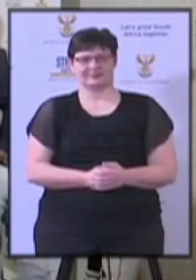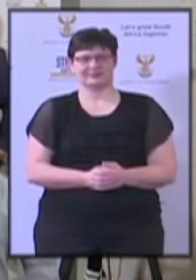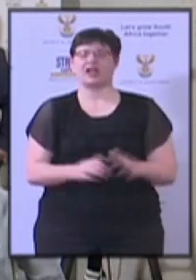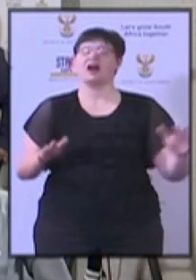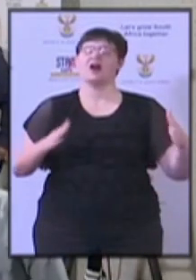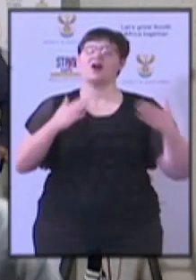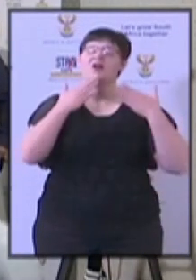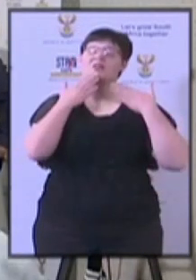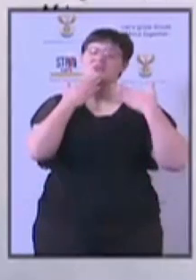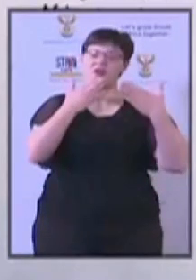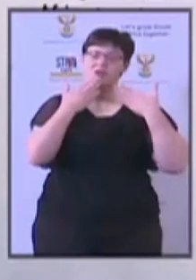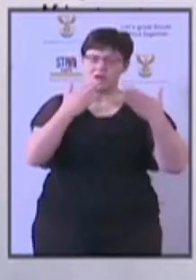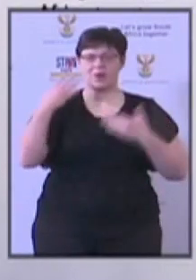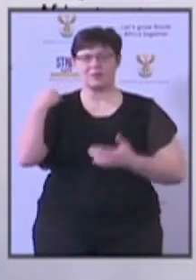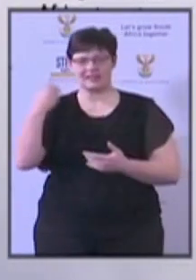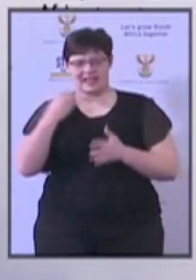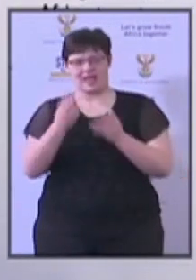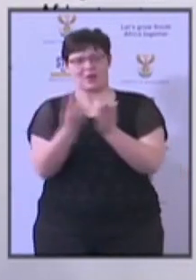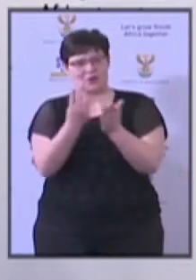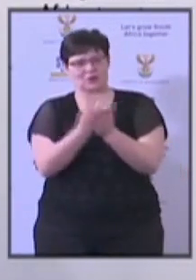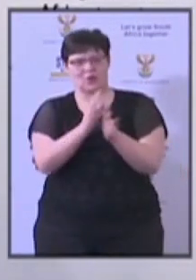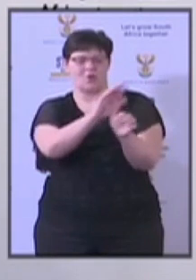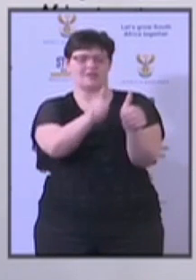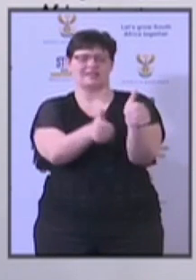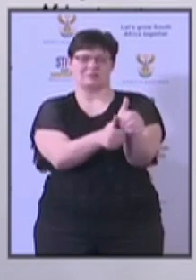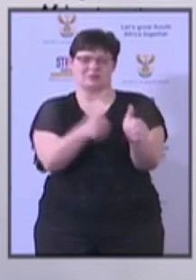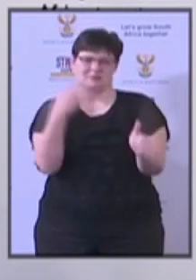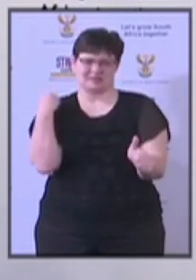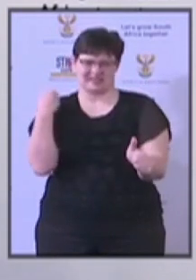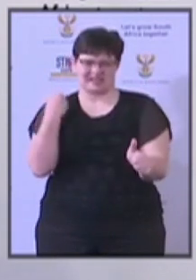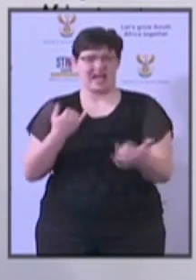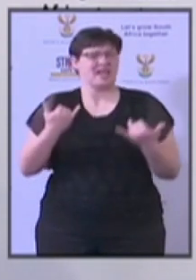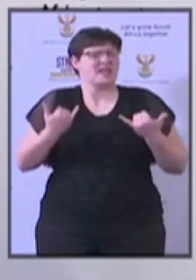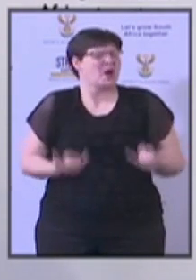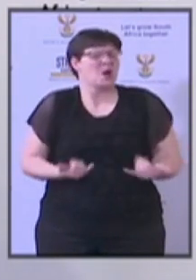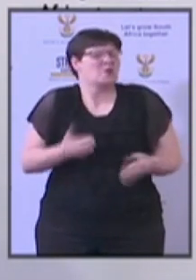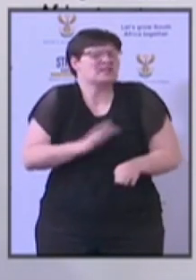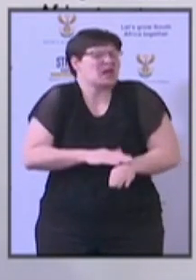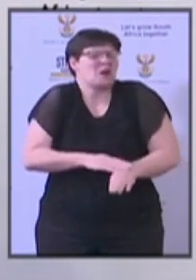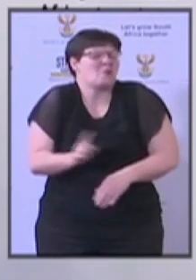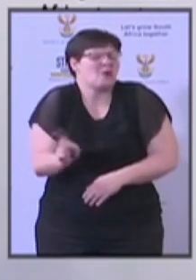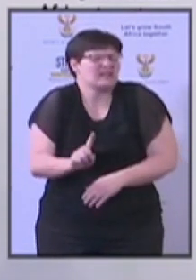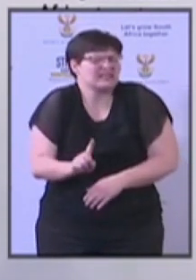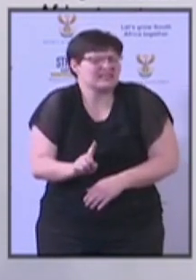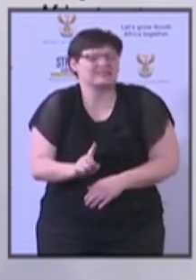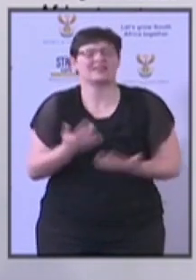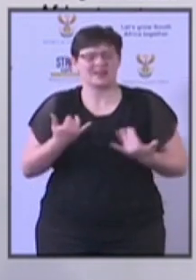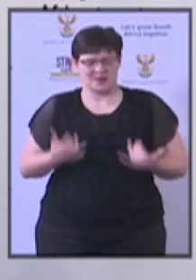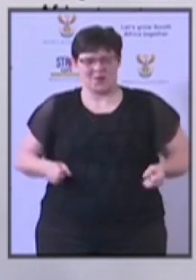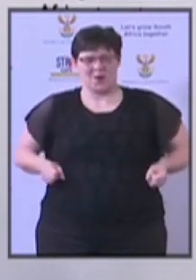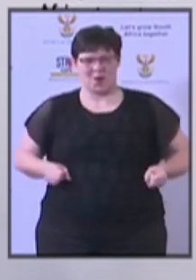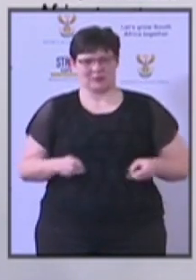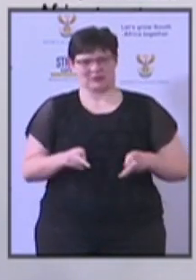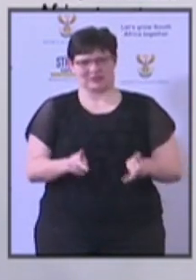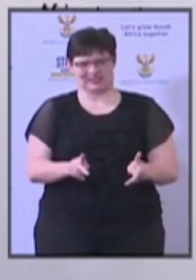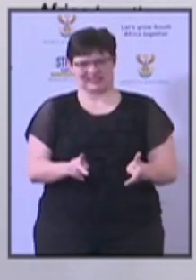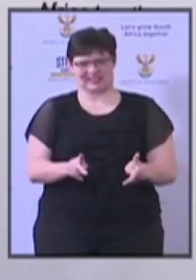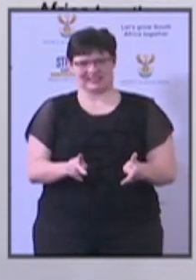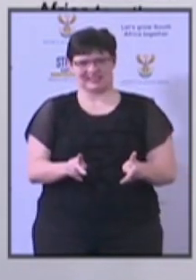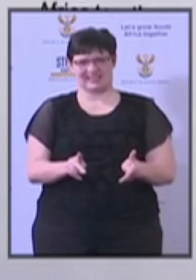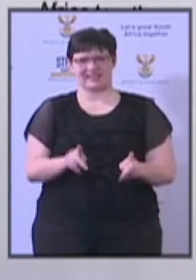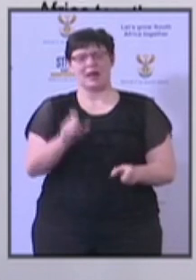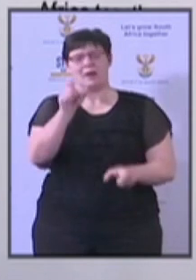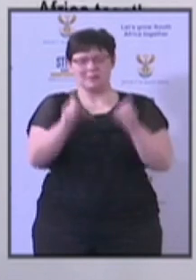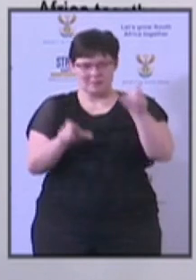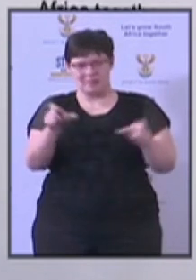Thank you, Minister and Deputy Minister. We are now arrived at the opportunity where we're gonna allow people to